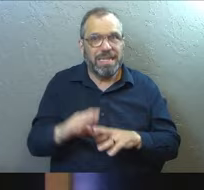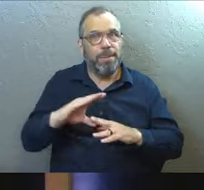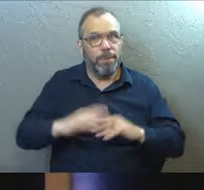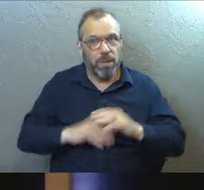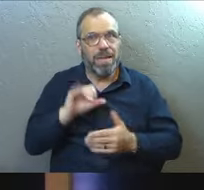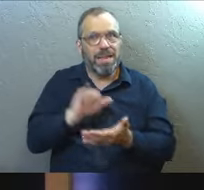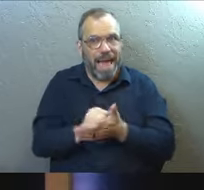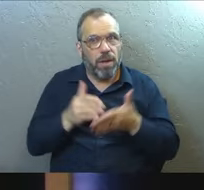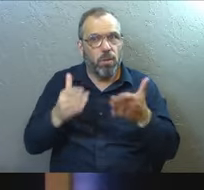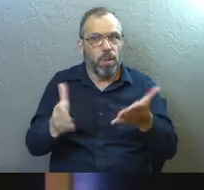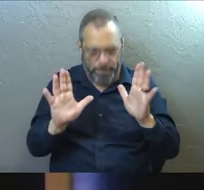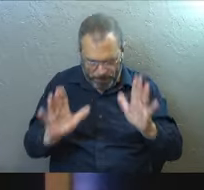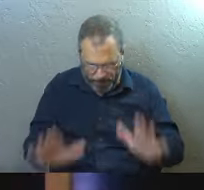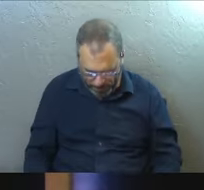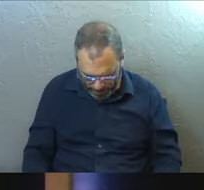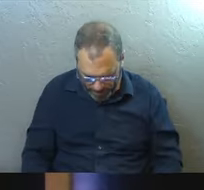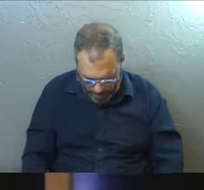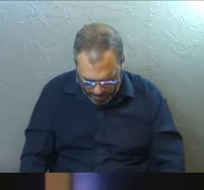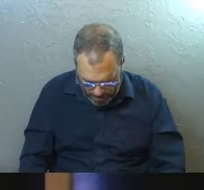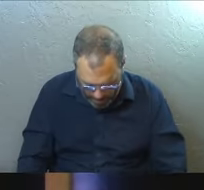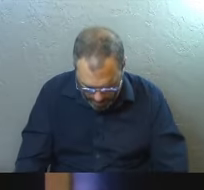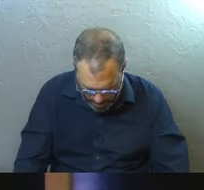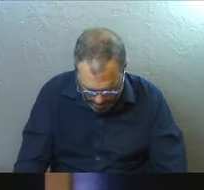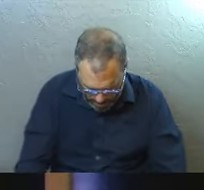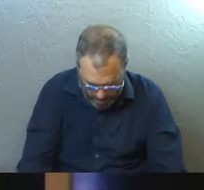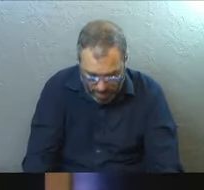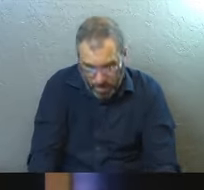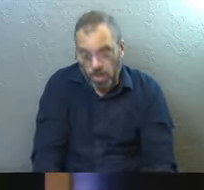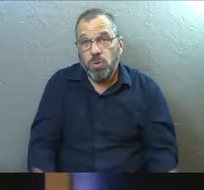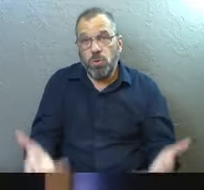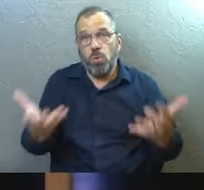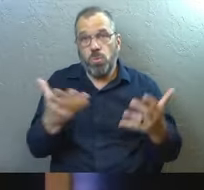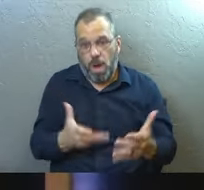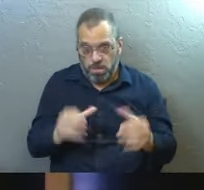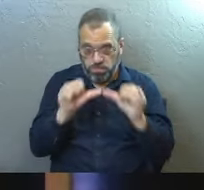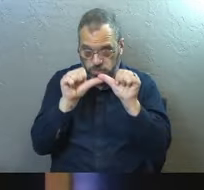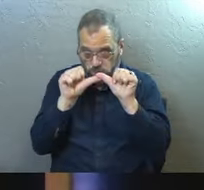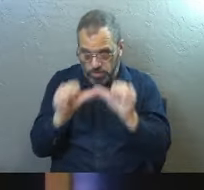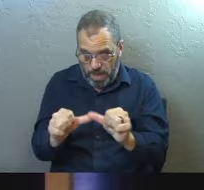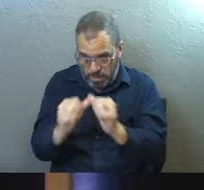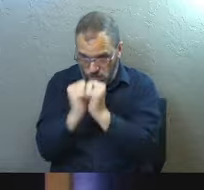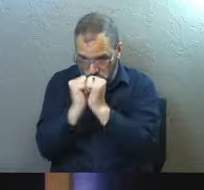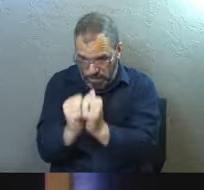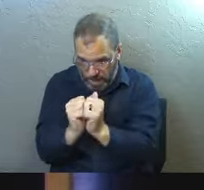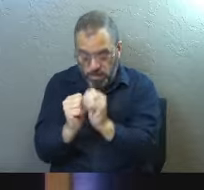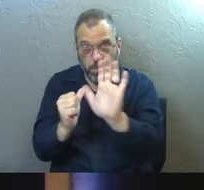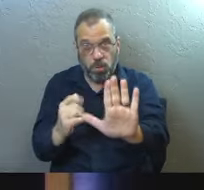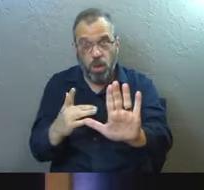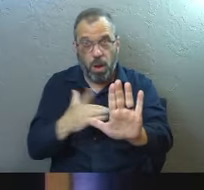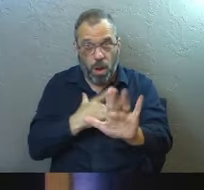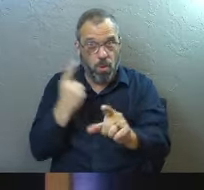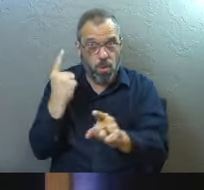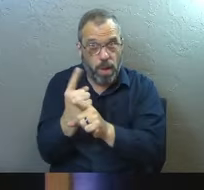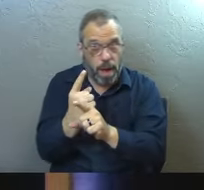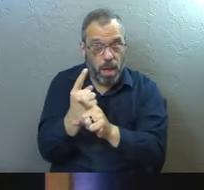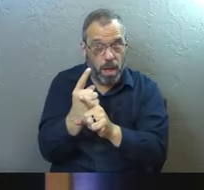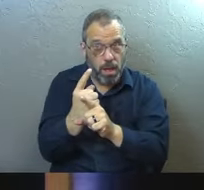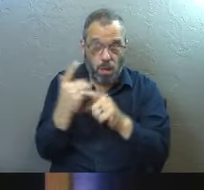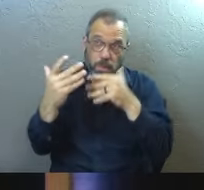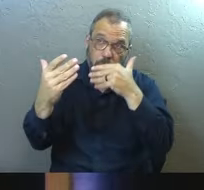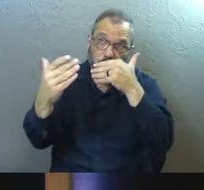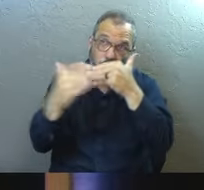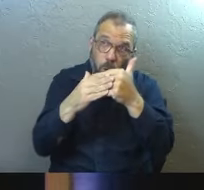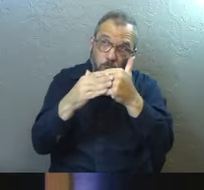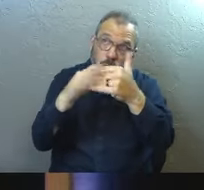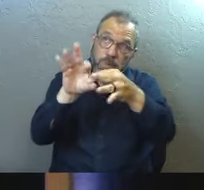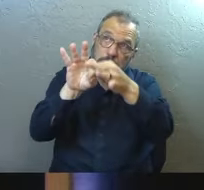built. So if we want to be the people that remain, that's our heart, right? That I want to be close. I